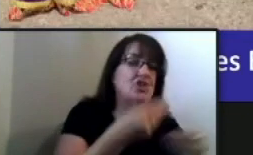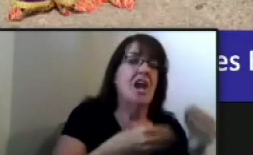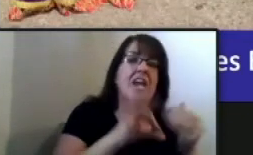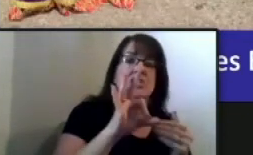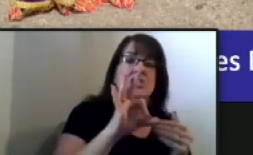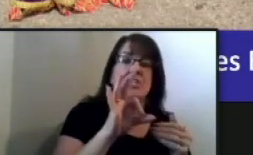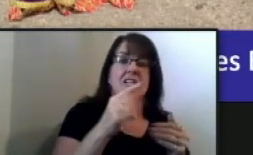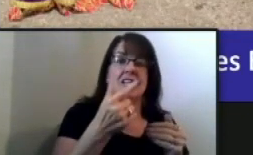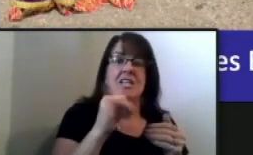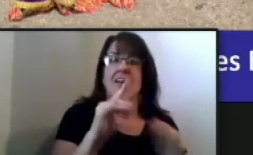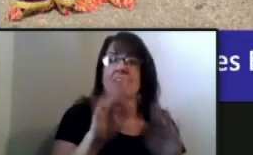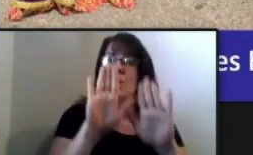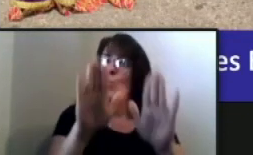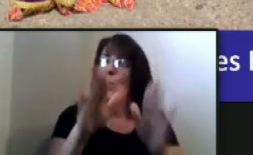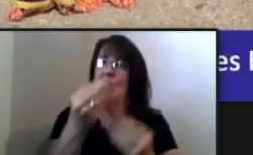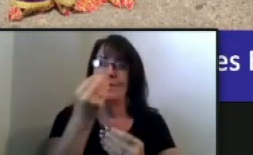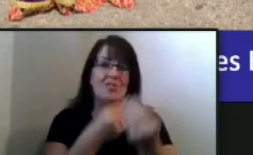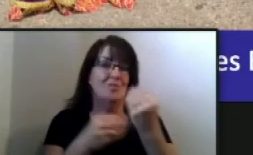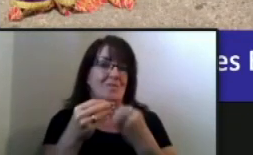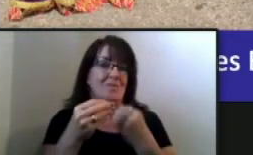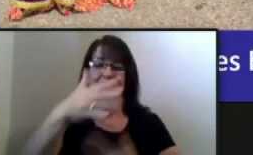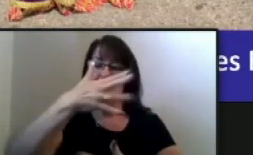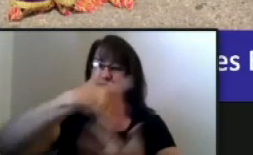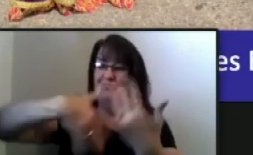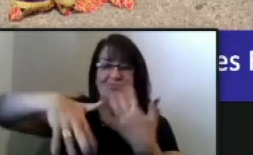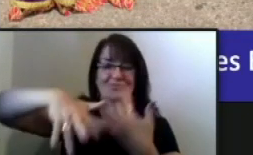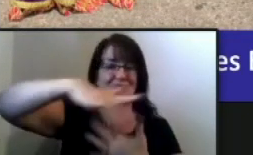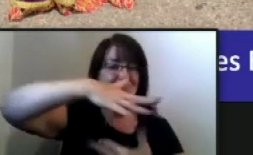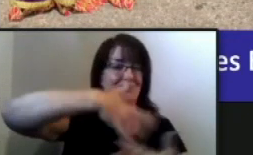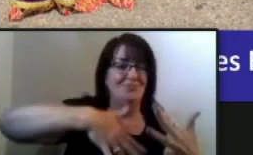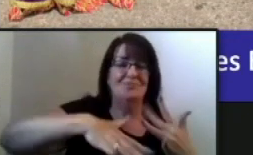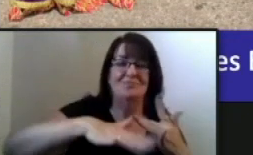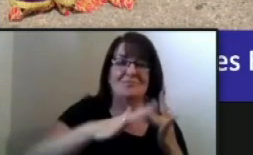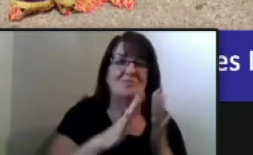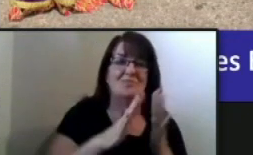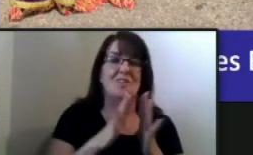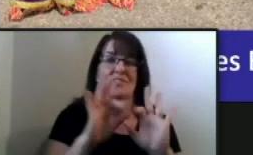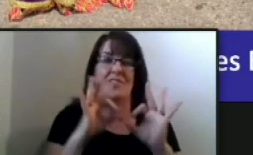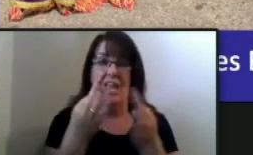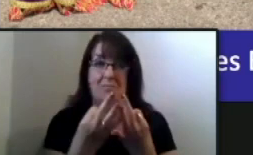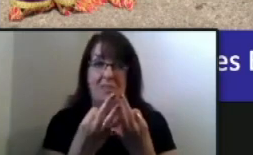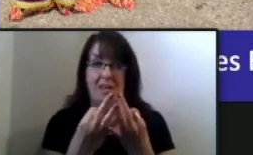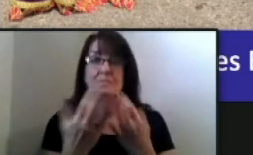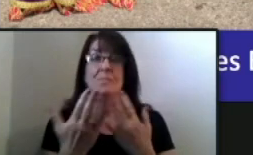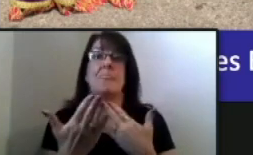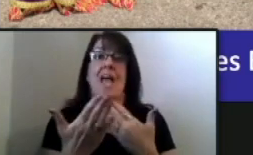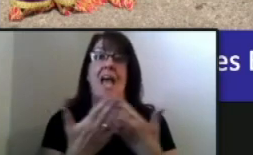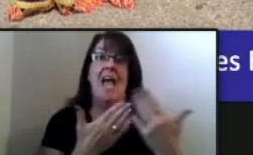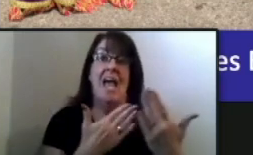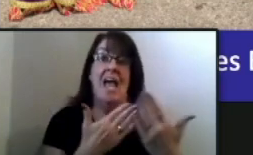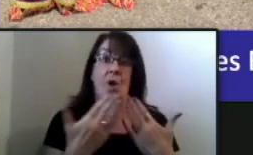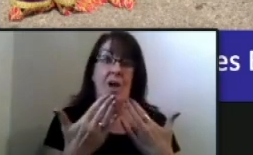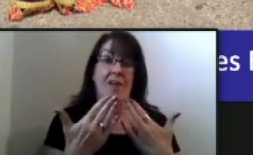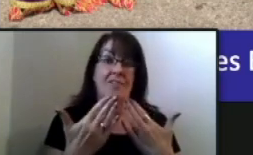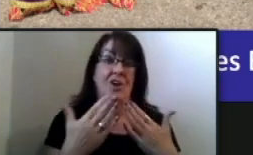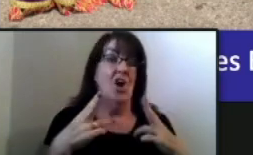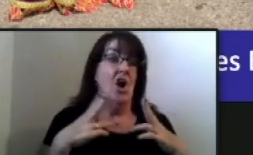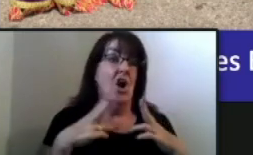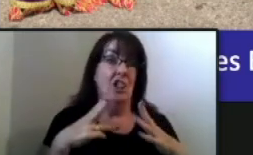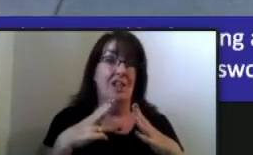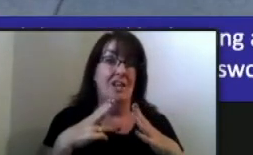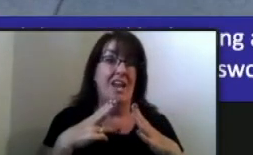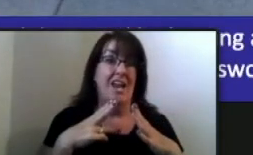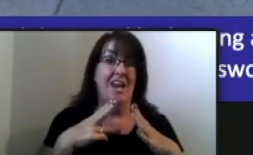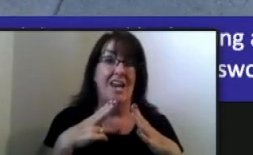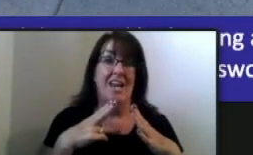enjoying great meals and spending precious time with our loved ones. However, the essence of holiday season